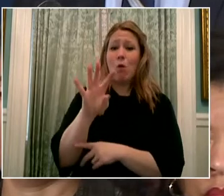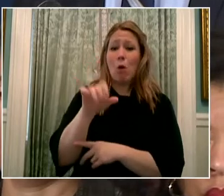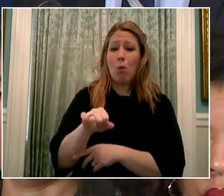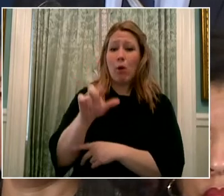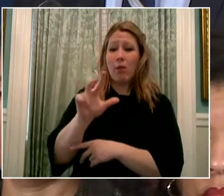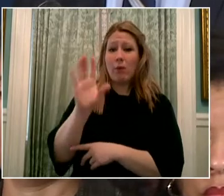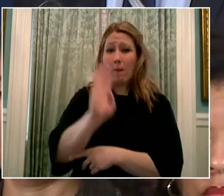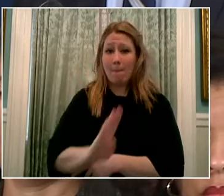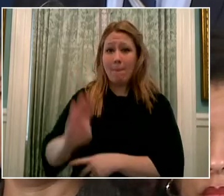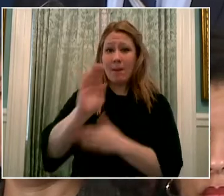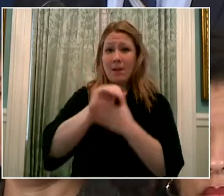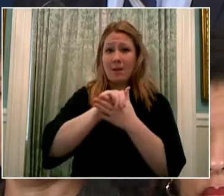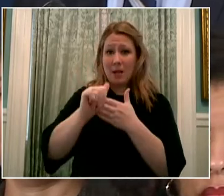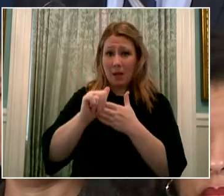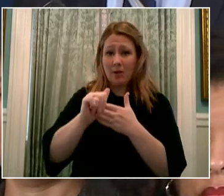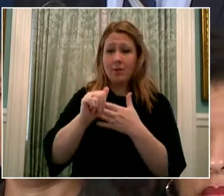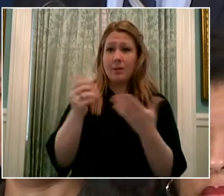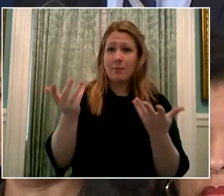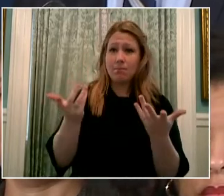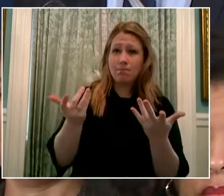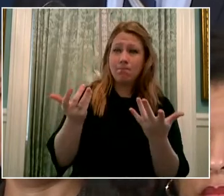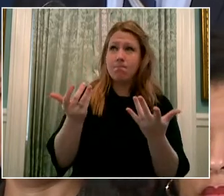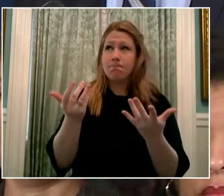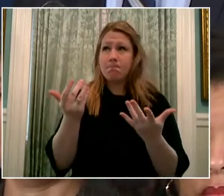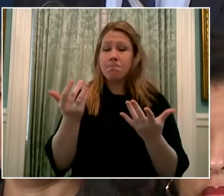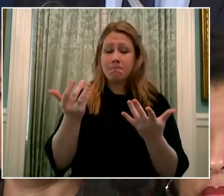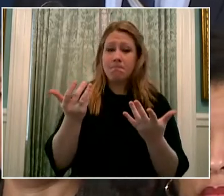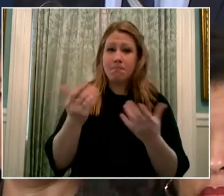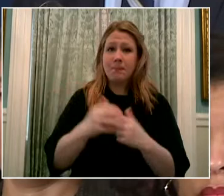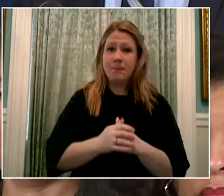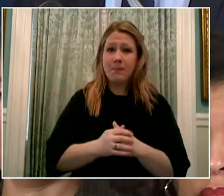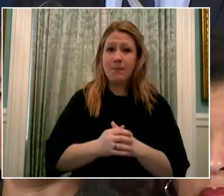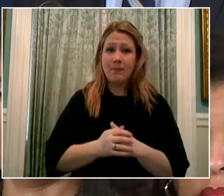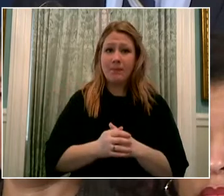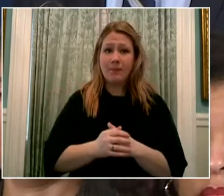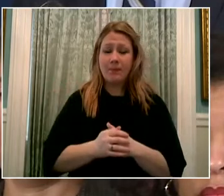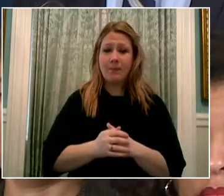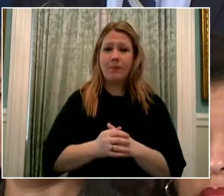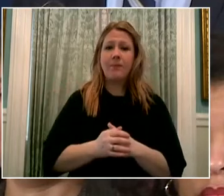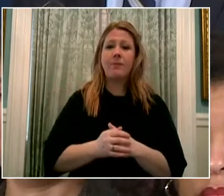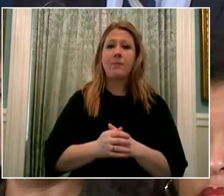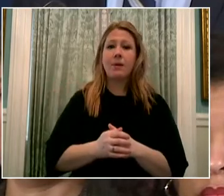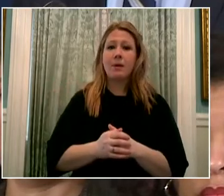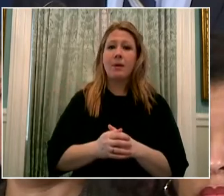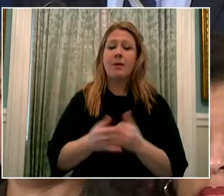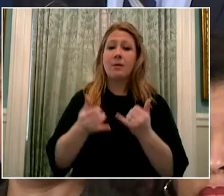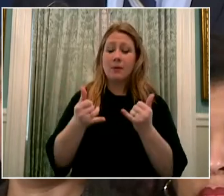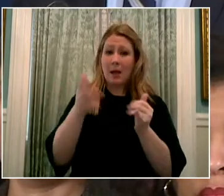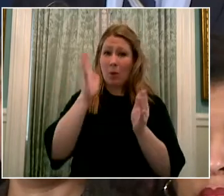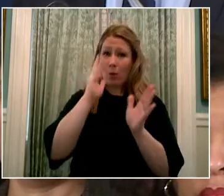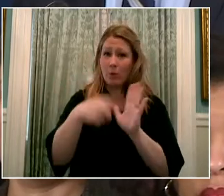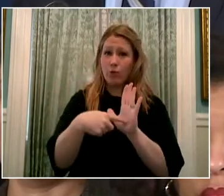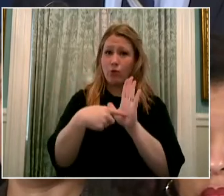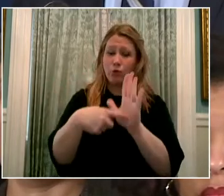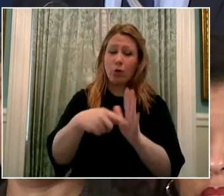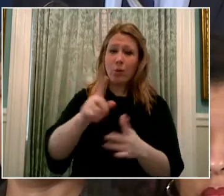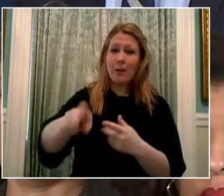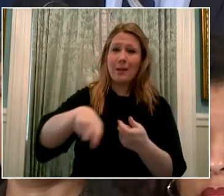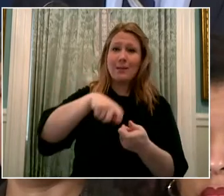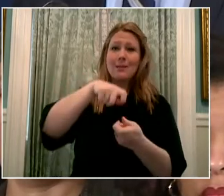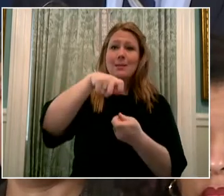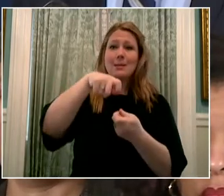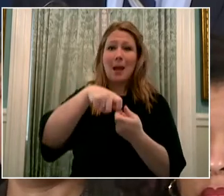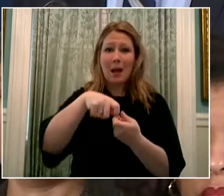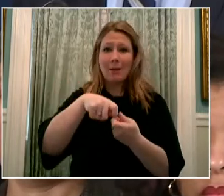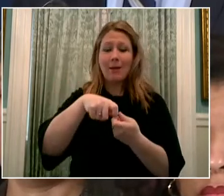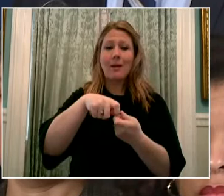that we are looking at. And Jock is here to show us and show all of you exactly how these dollars